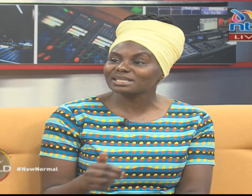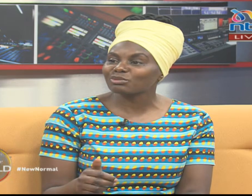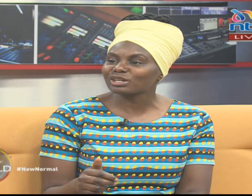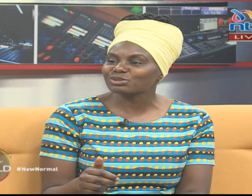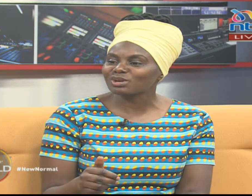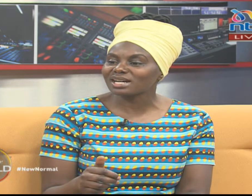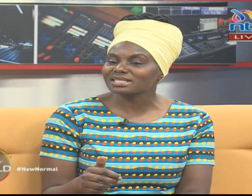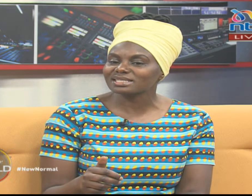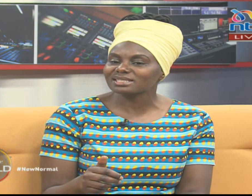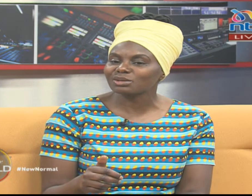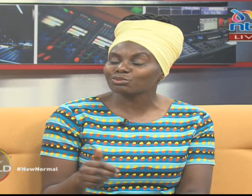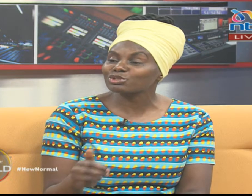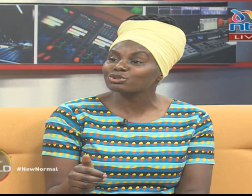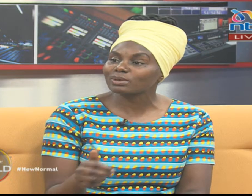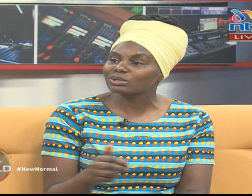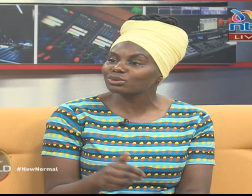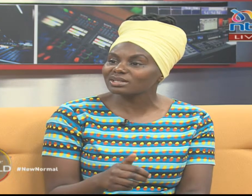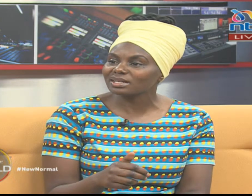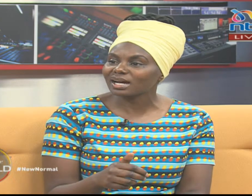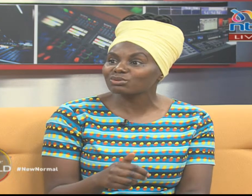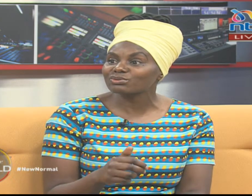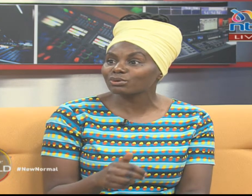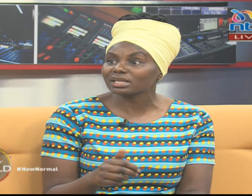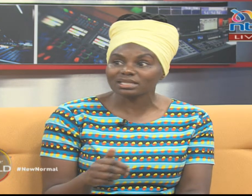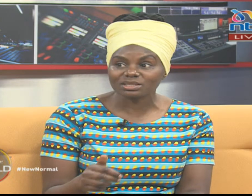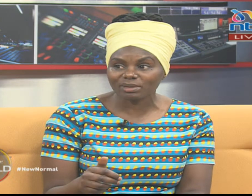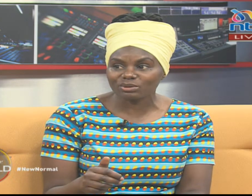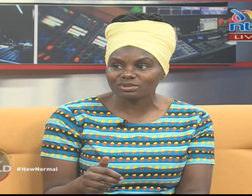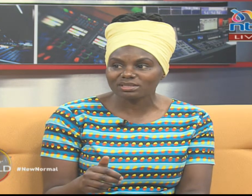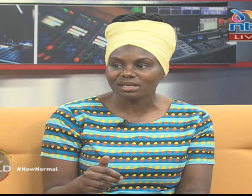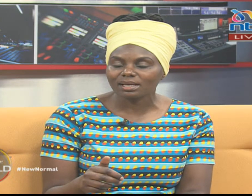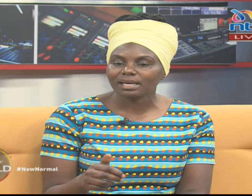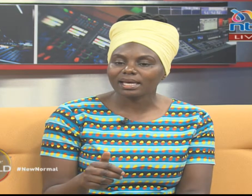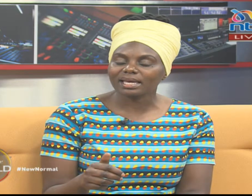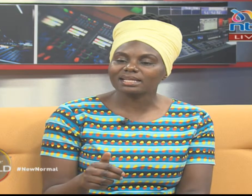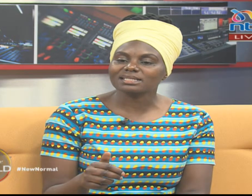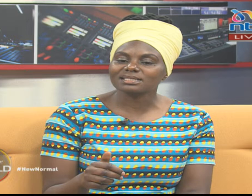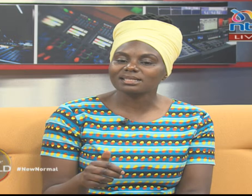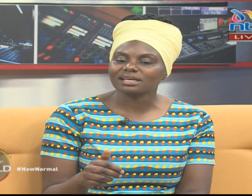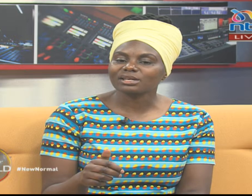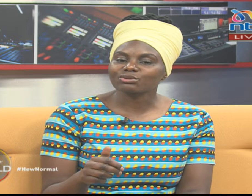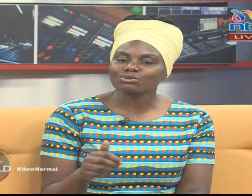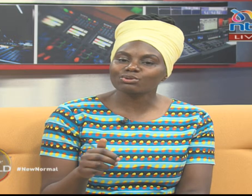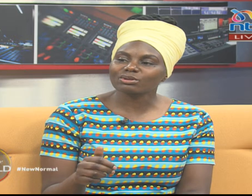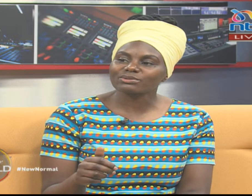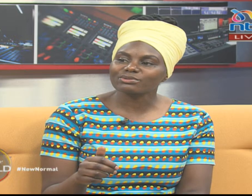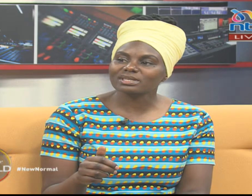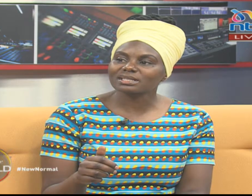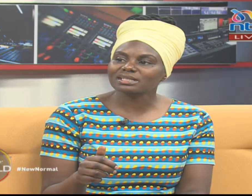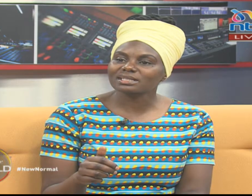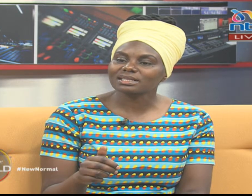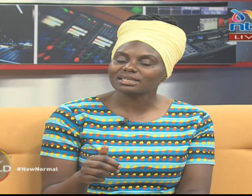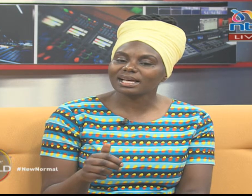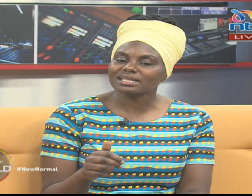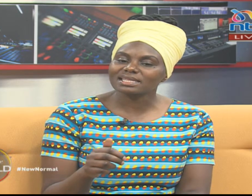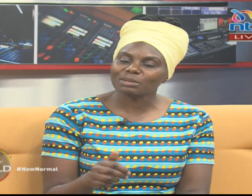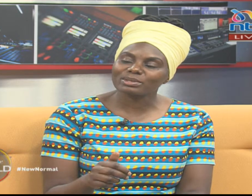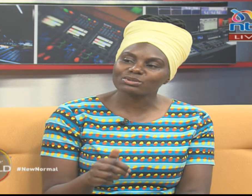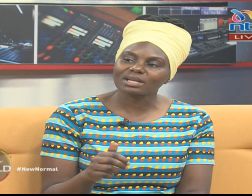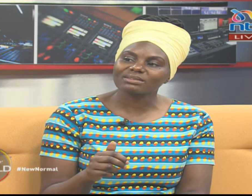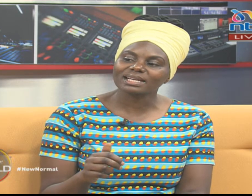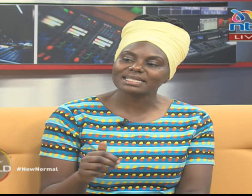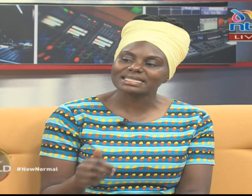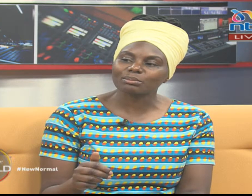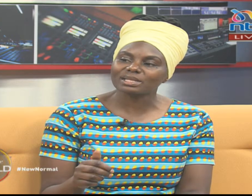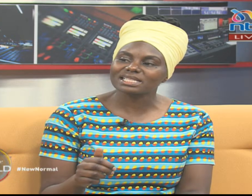meet someone who has what you were looking out for in a spouse, and you do not feel that that